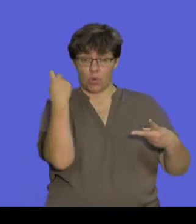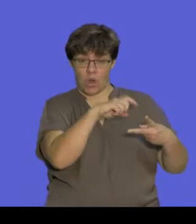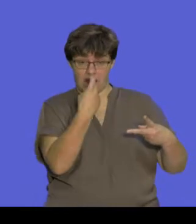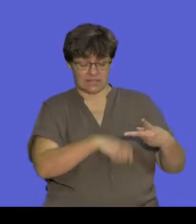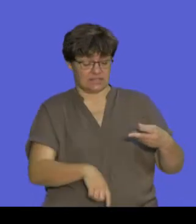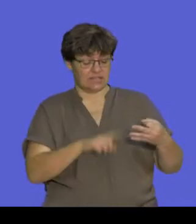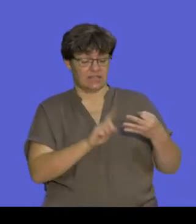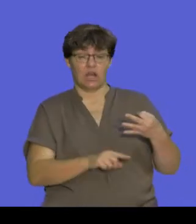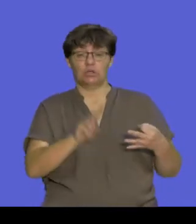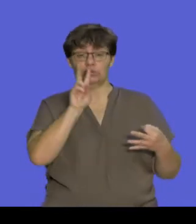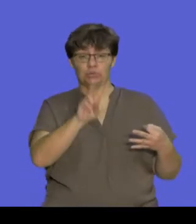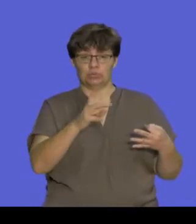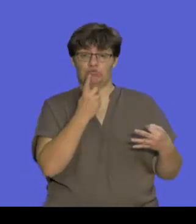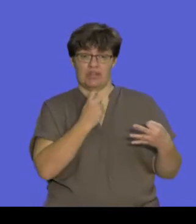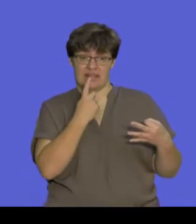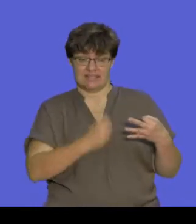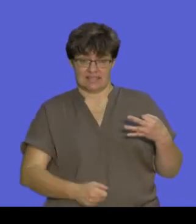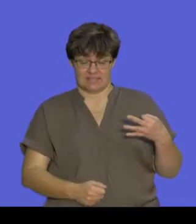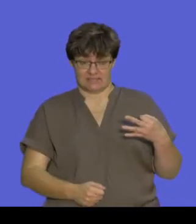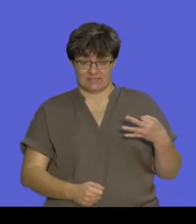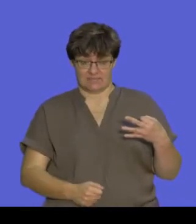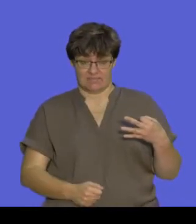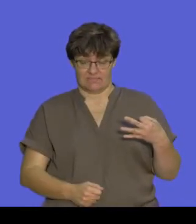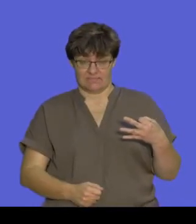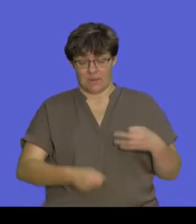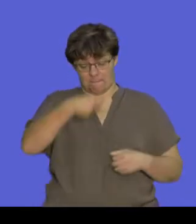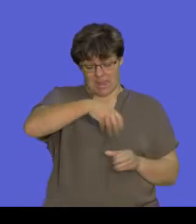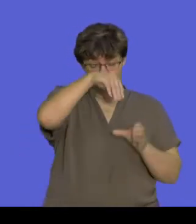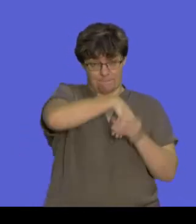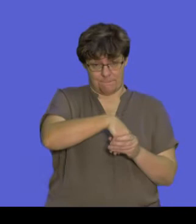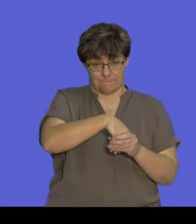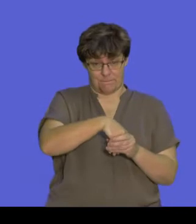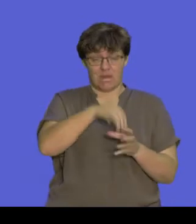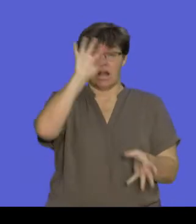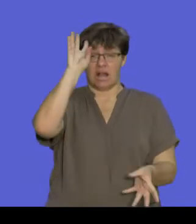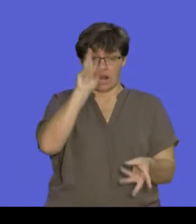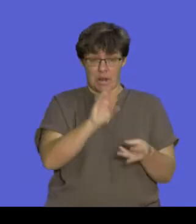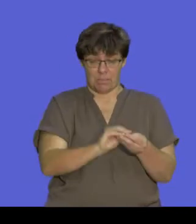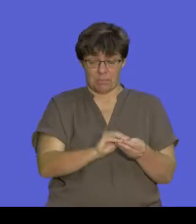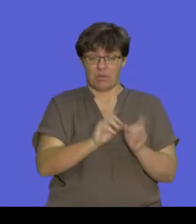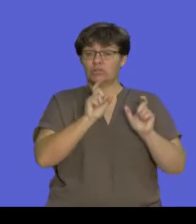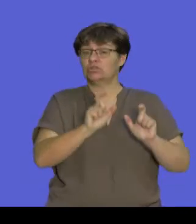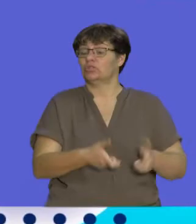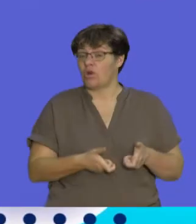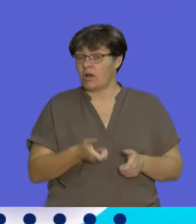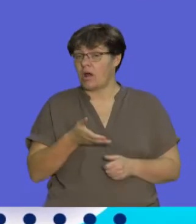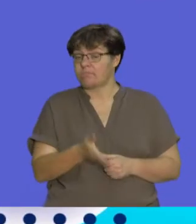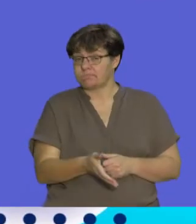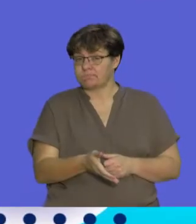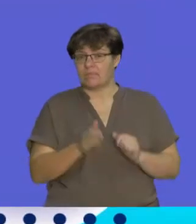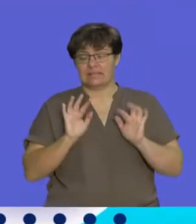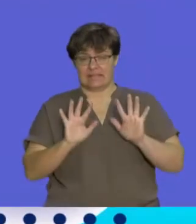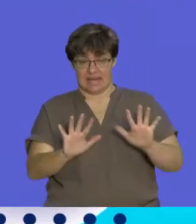and 2 red socks. Now, you recognize that the total number of socks in the drawer is